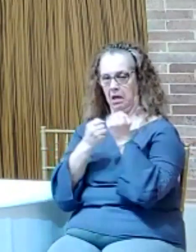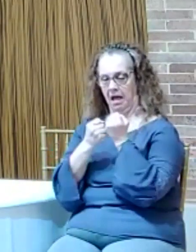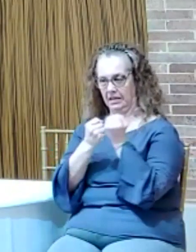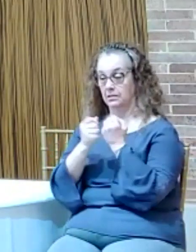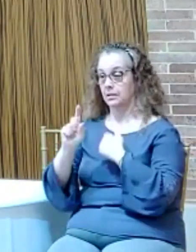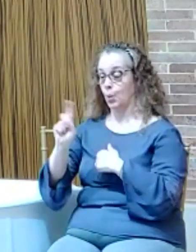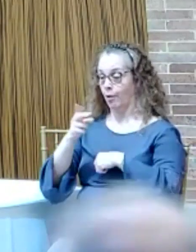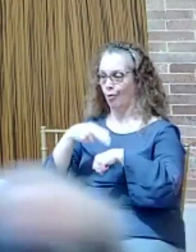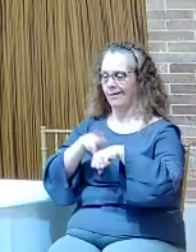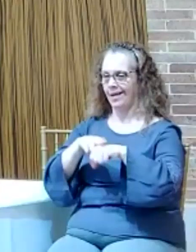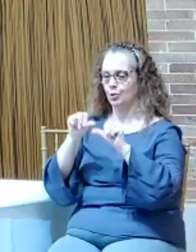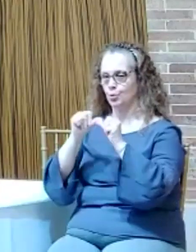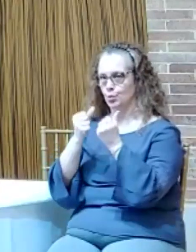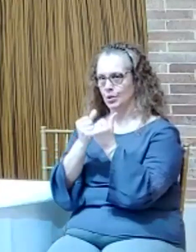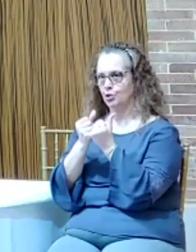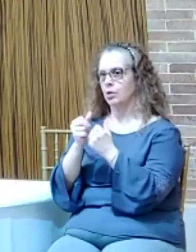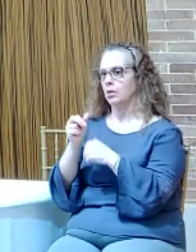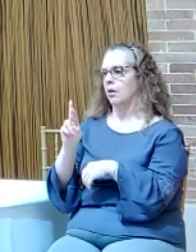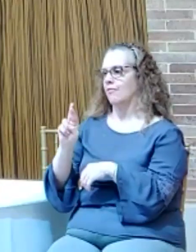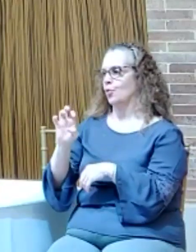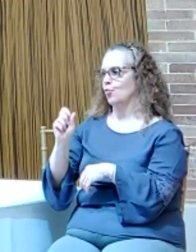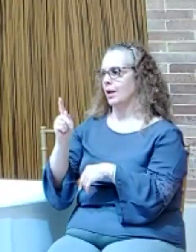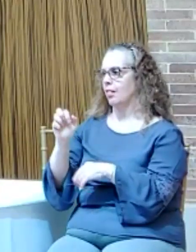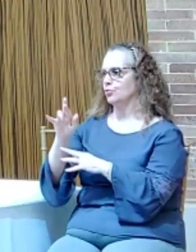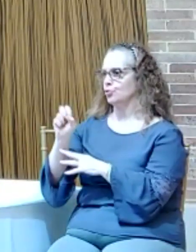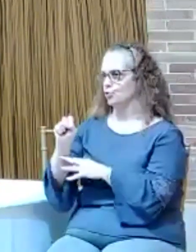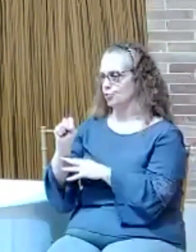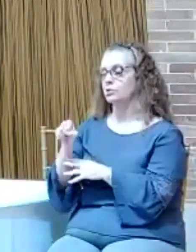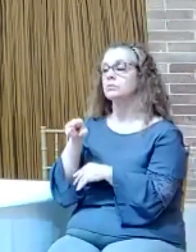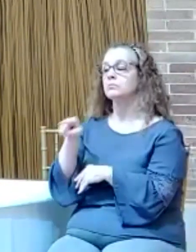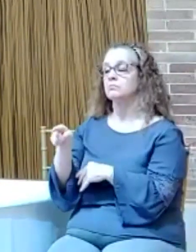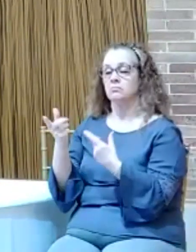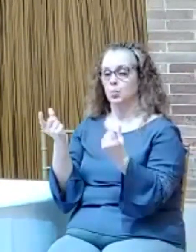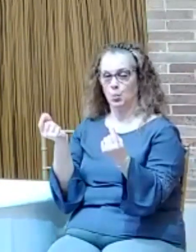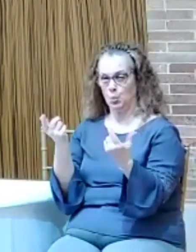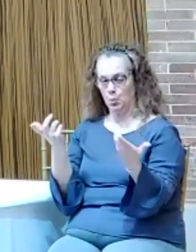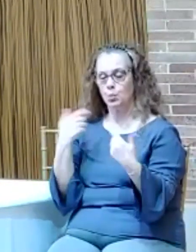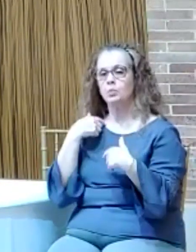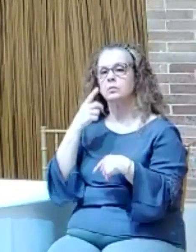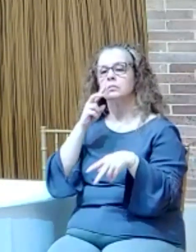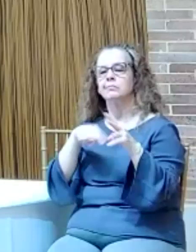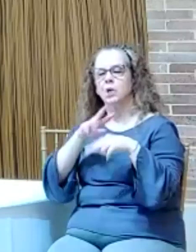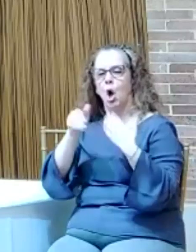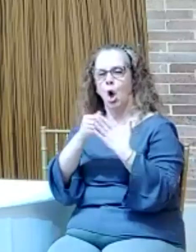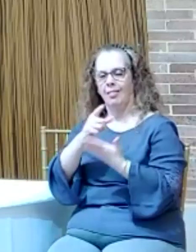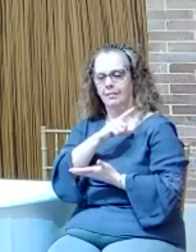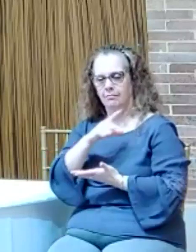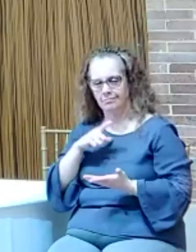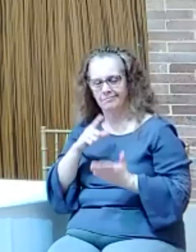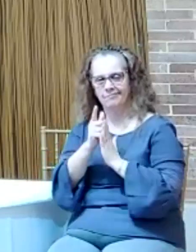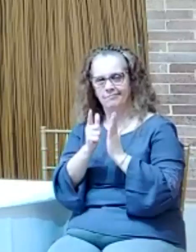National Association of Realtors where he oversees all the legislative and Regulatory